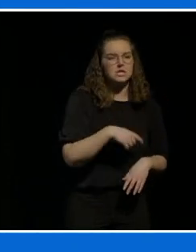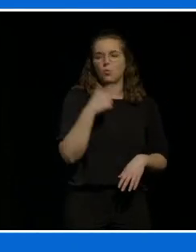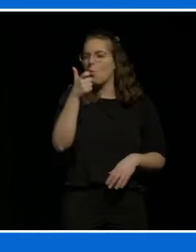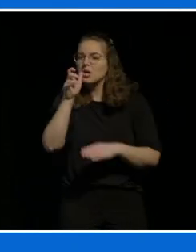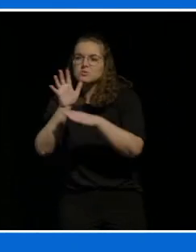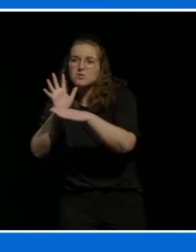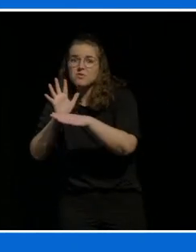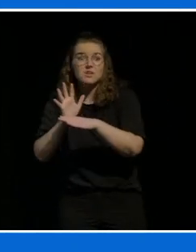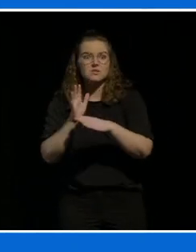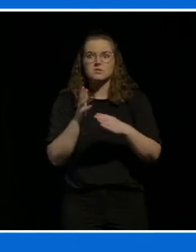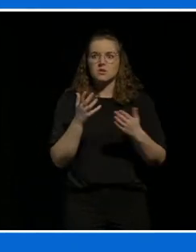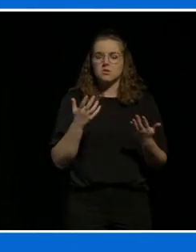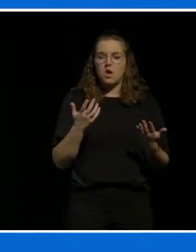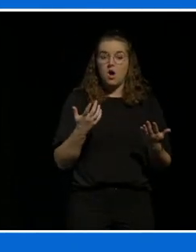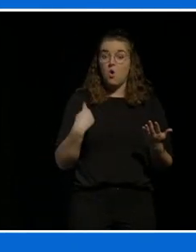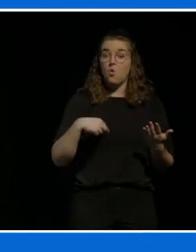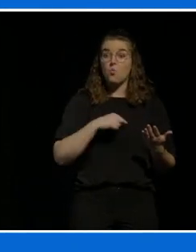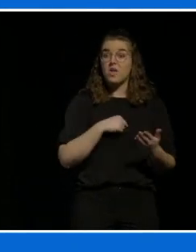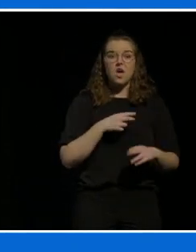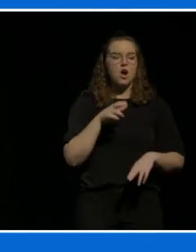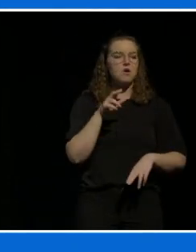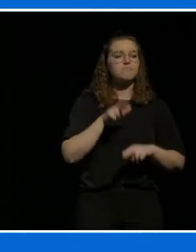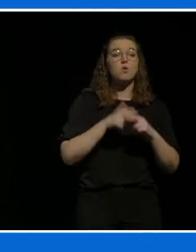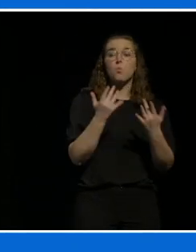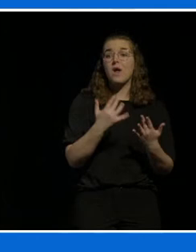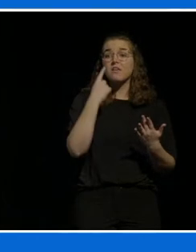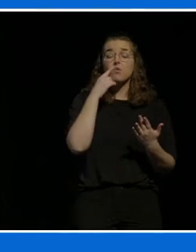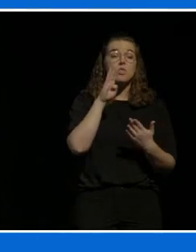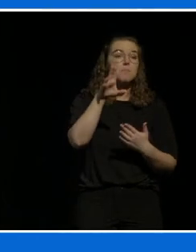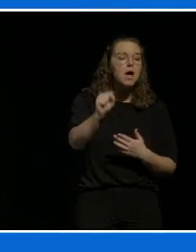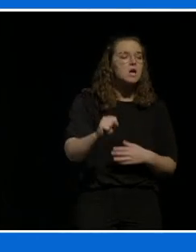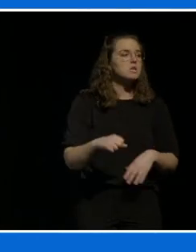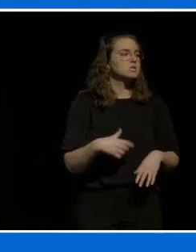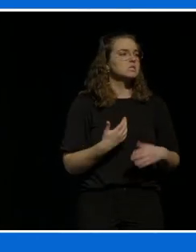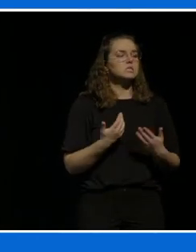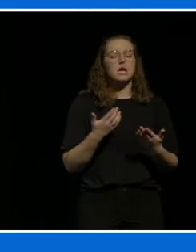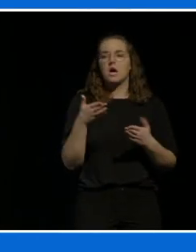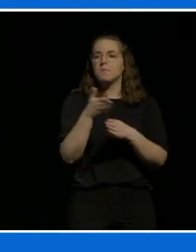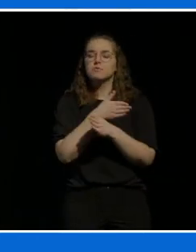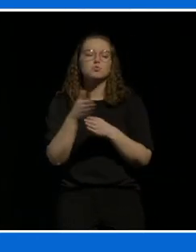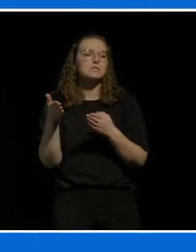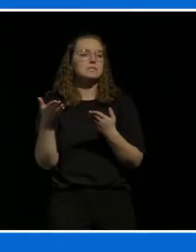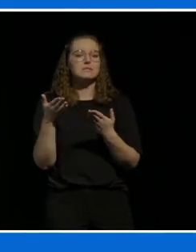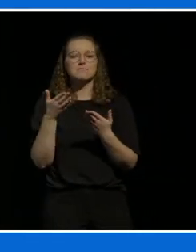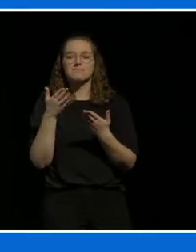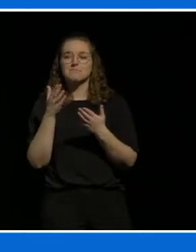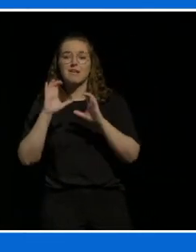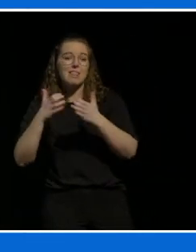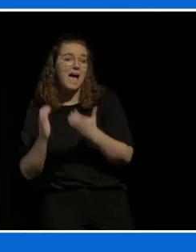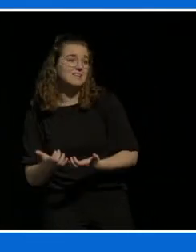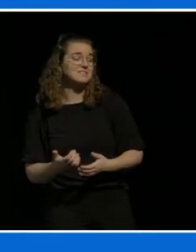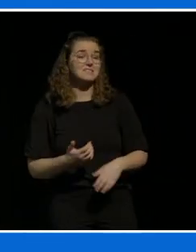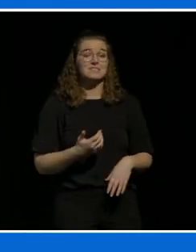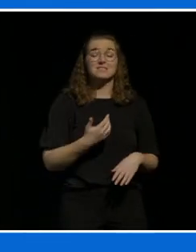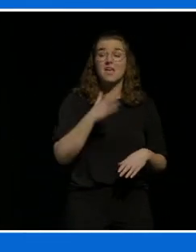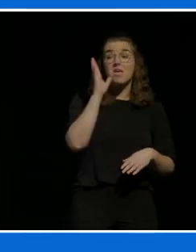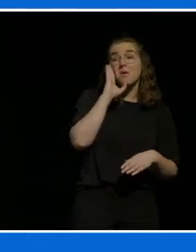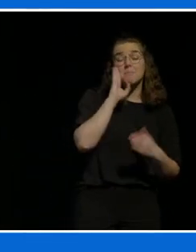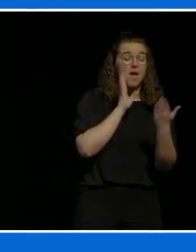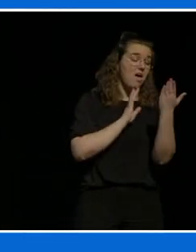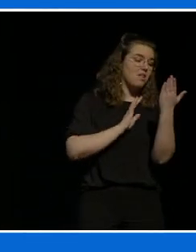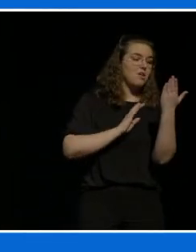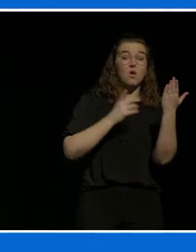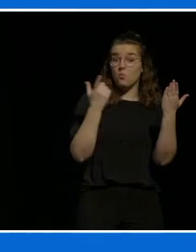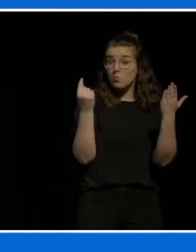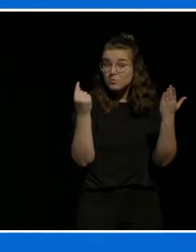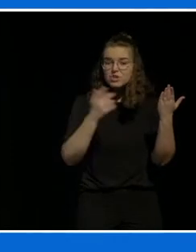things when we are waiting for the bus, when we are in between classes, when we're laying in bed at night, unfortunately, which